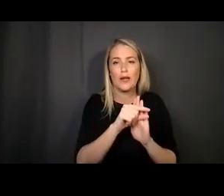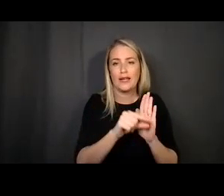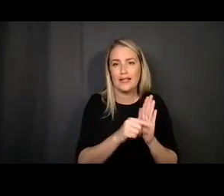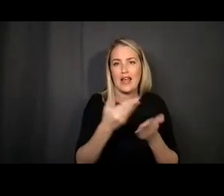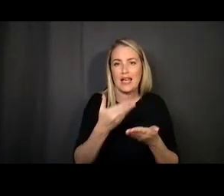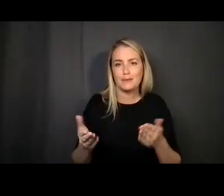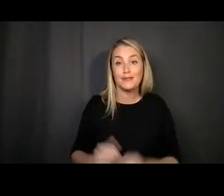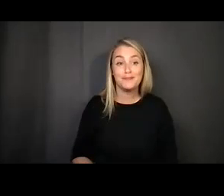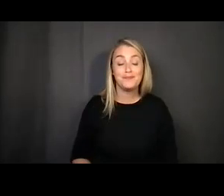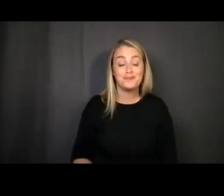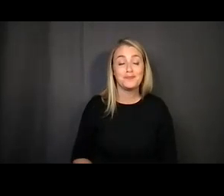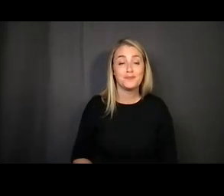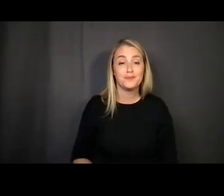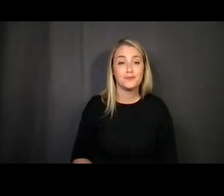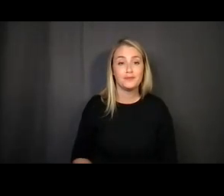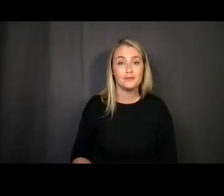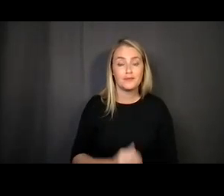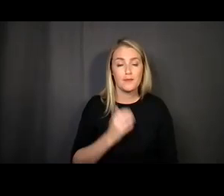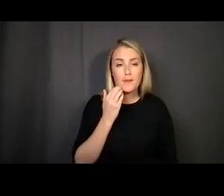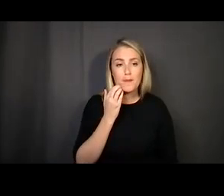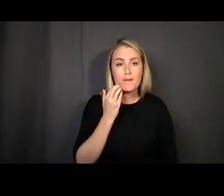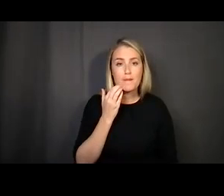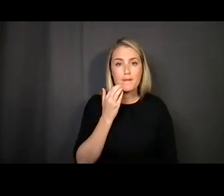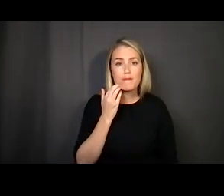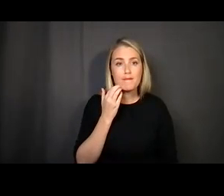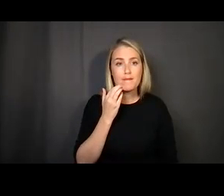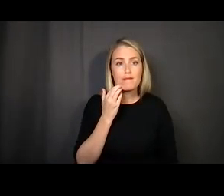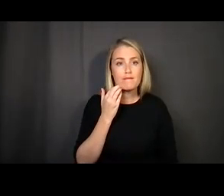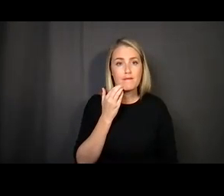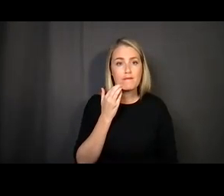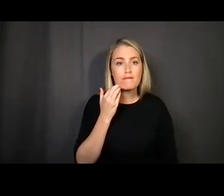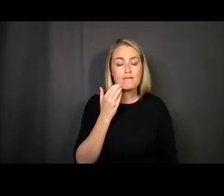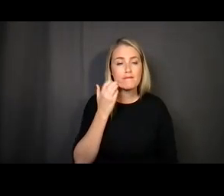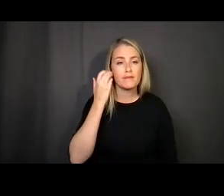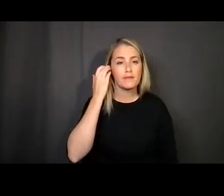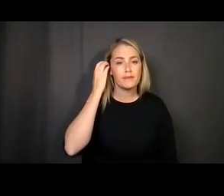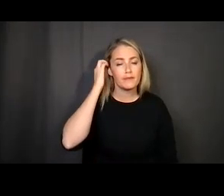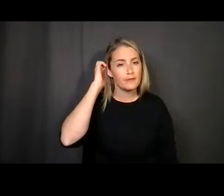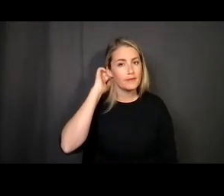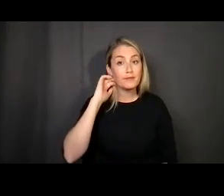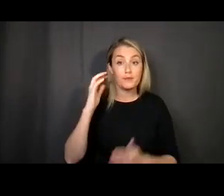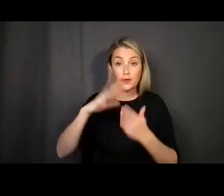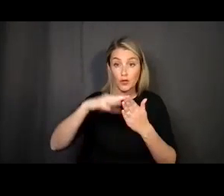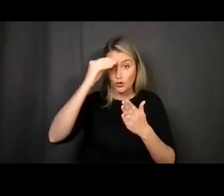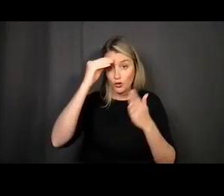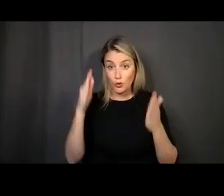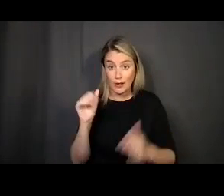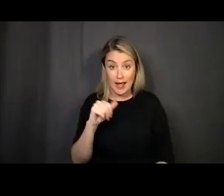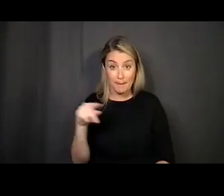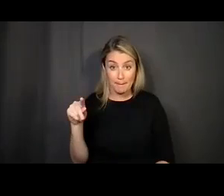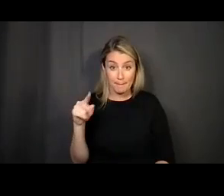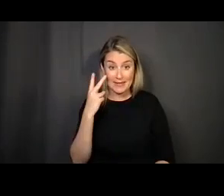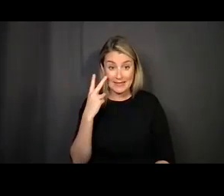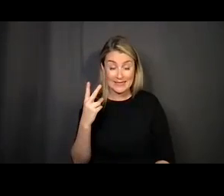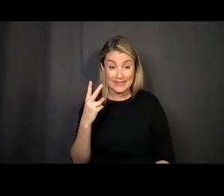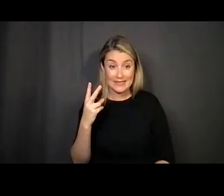vean. Now, if you're in the feedback, in the student app, and you can see that En la